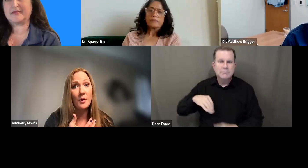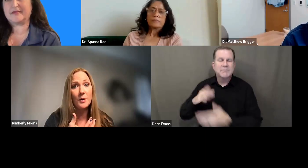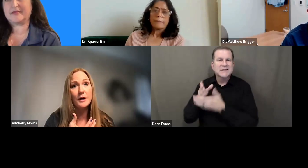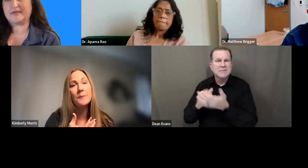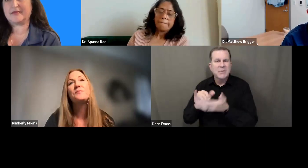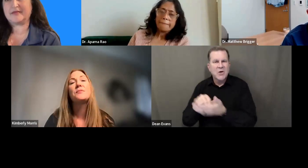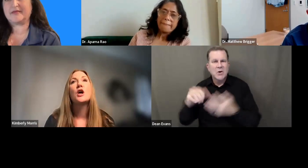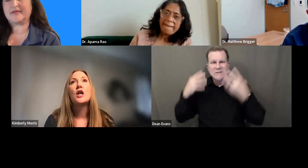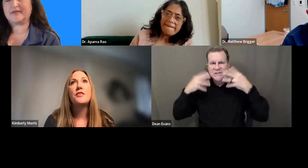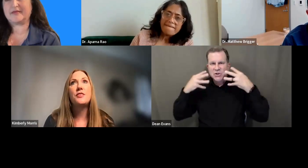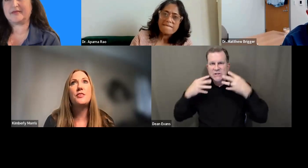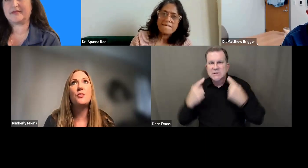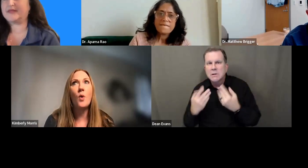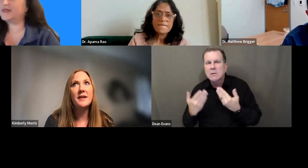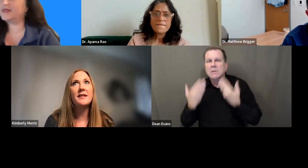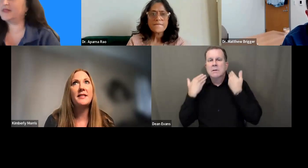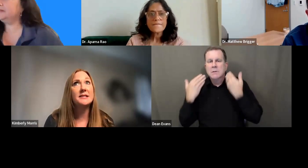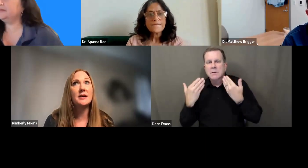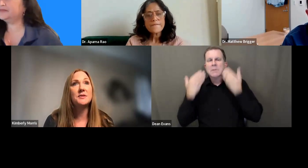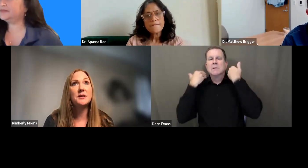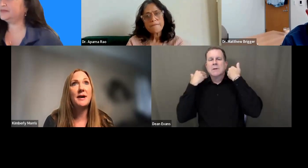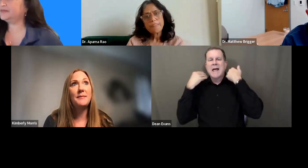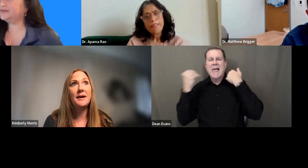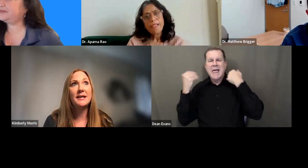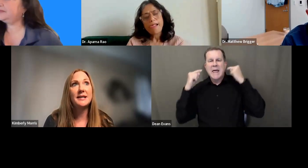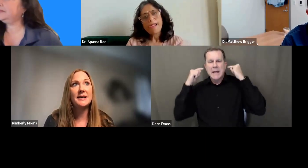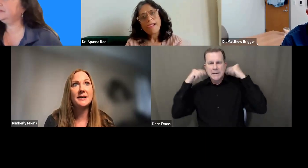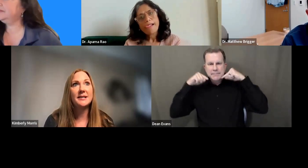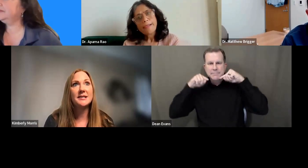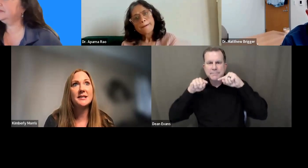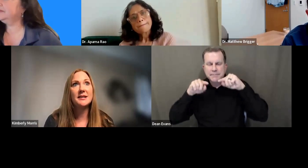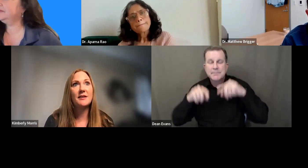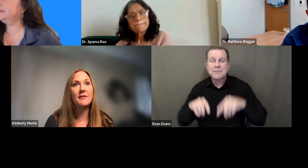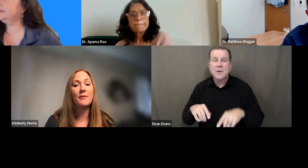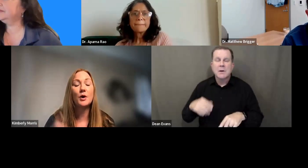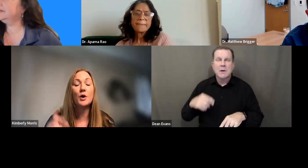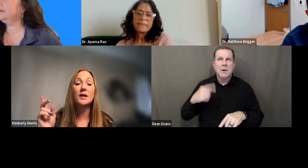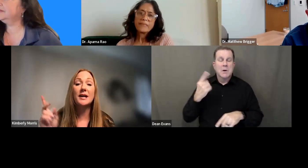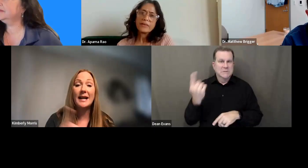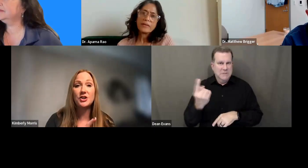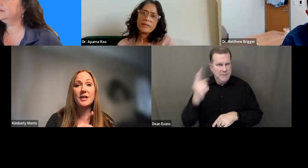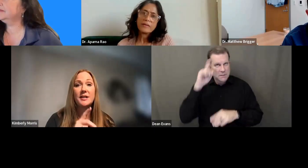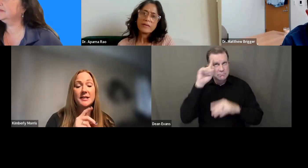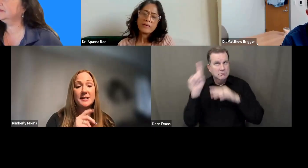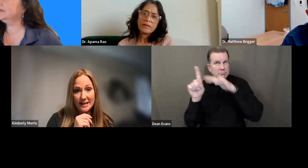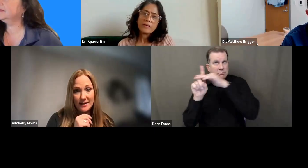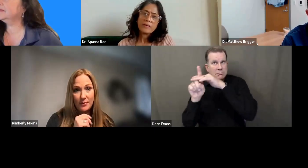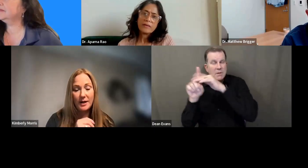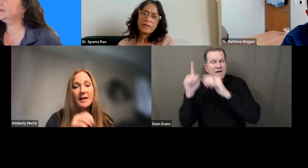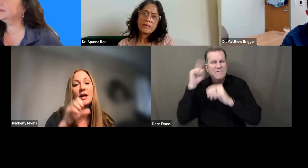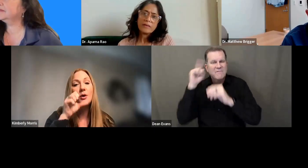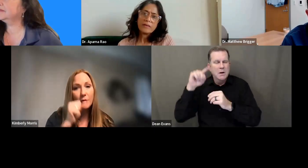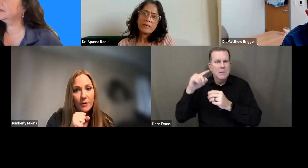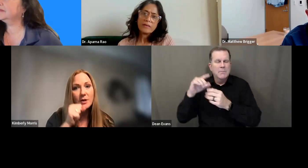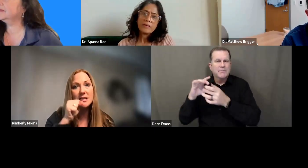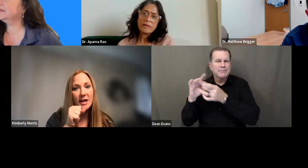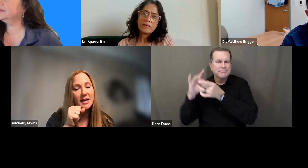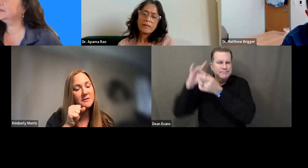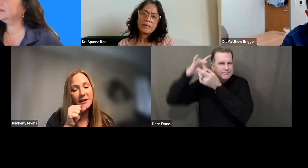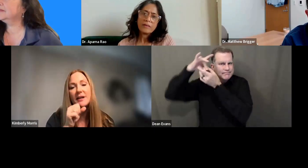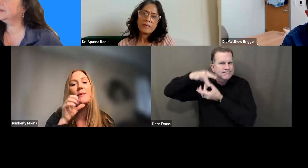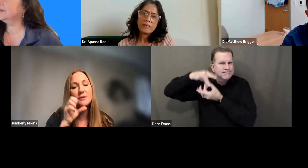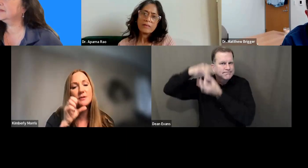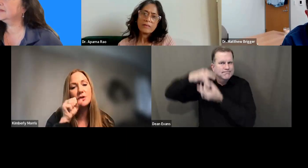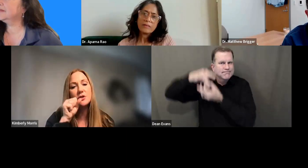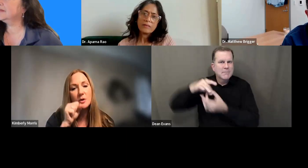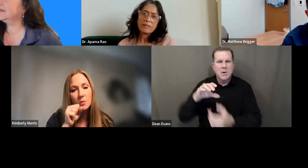to come forward. One of the things that comes to my mind is from a coordination standpoint, we're focusing,